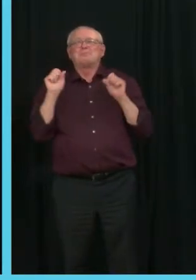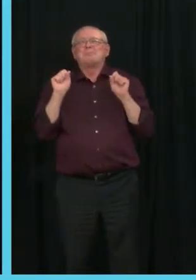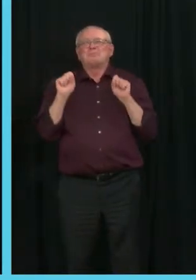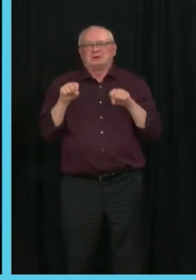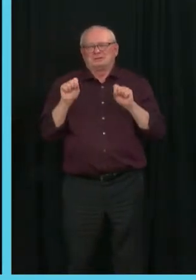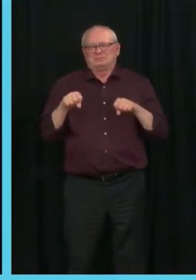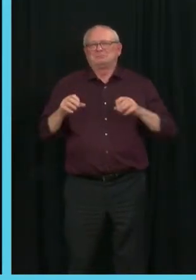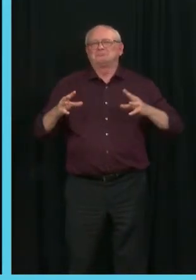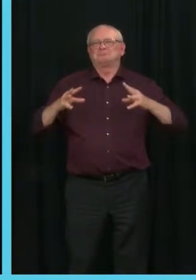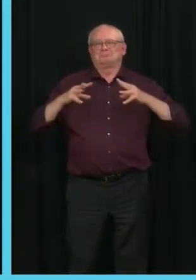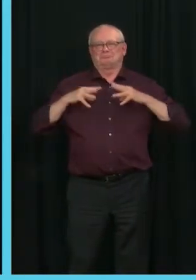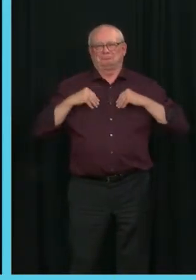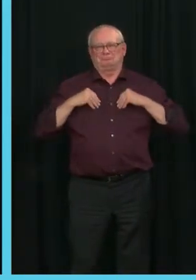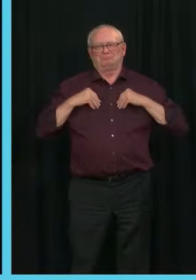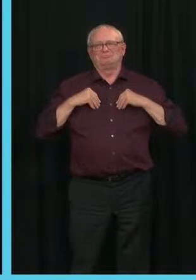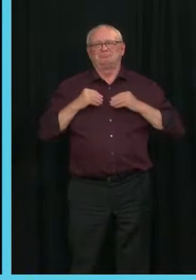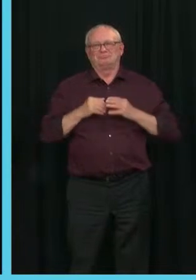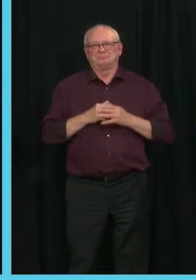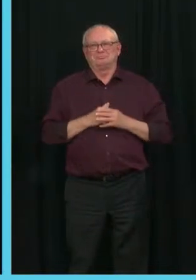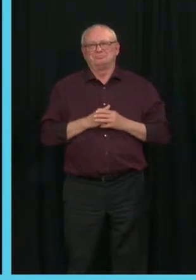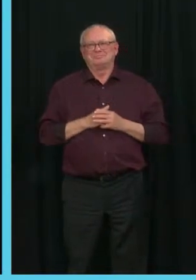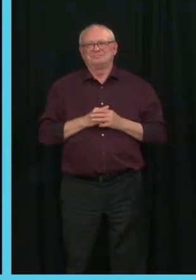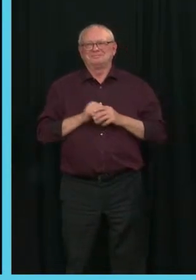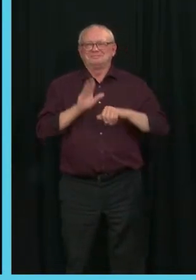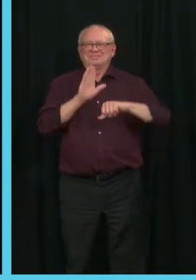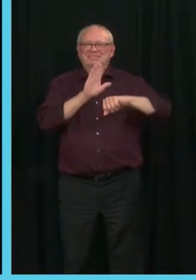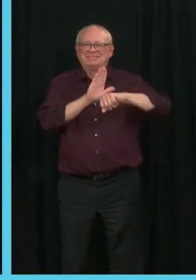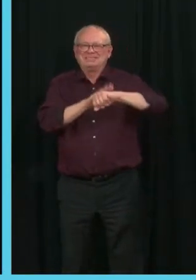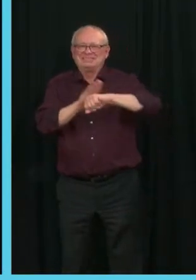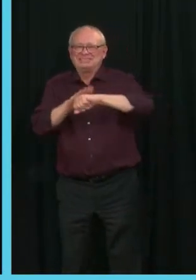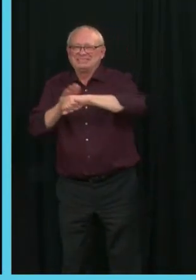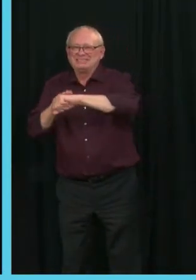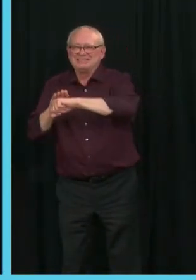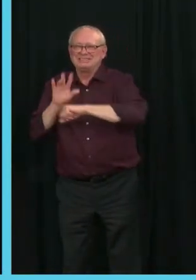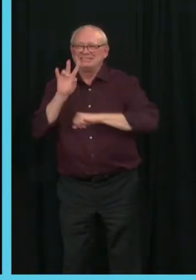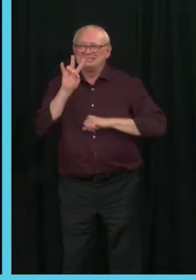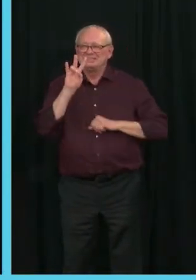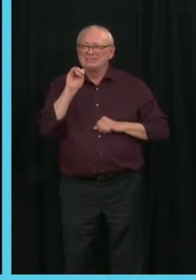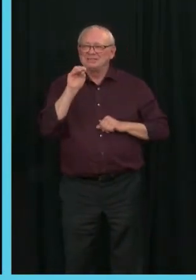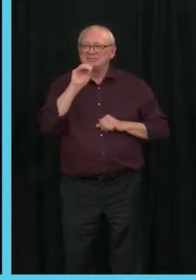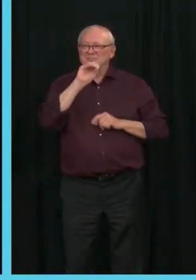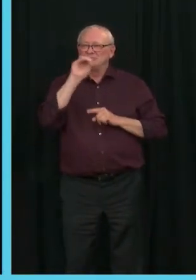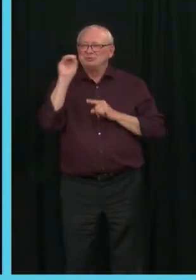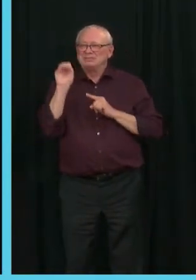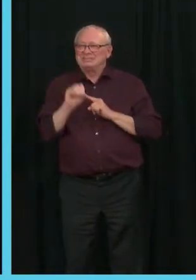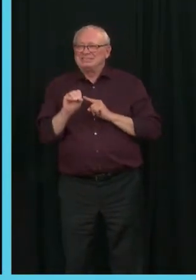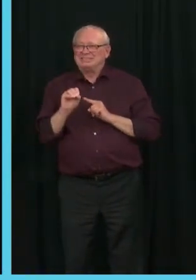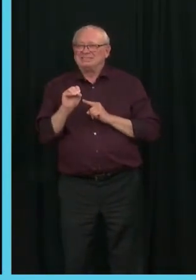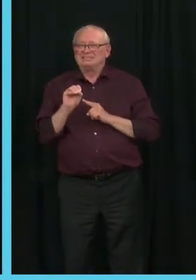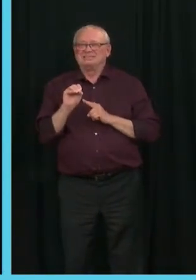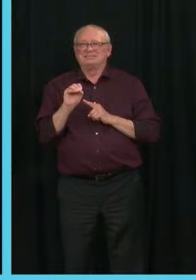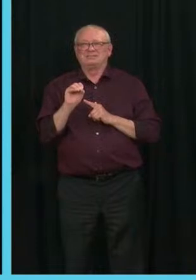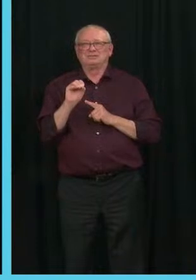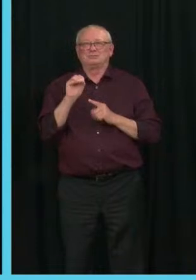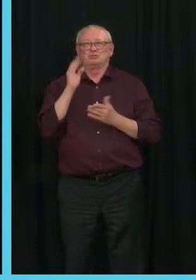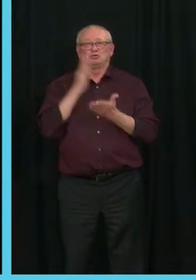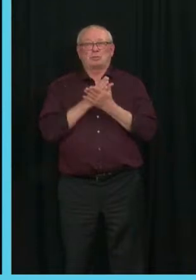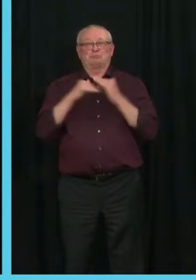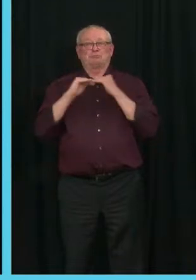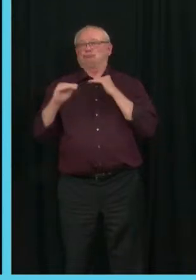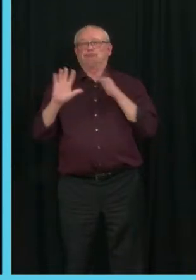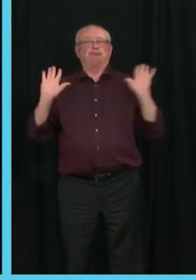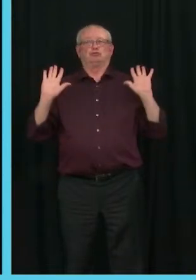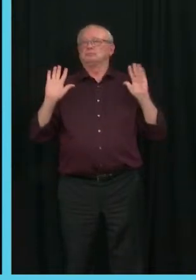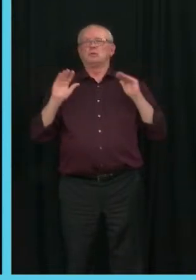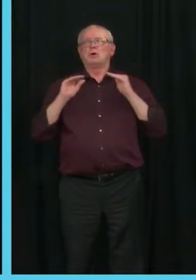want to emphasize that 70% is not a cutoff. We would love to see as many Albertans as possible